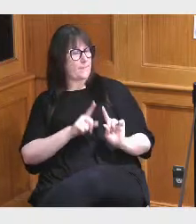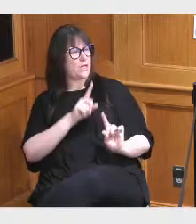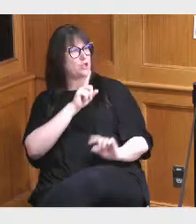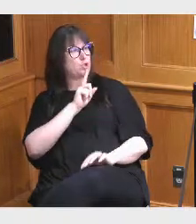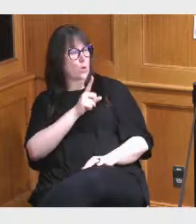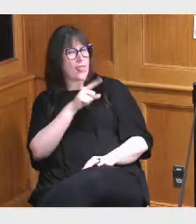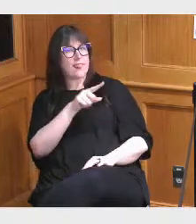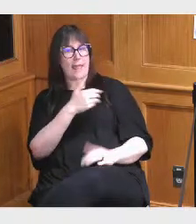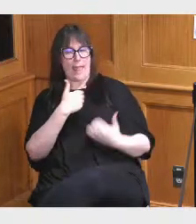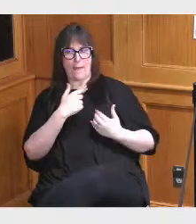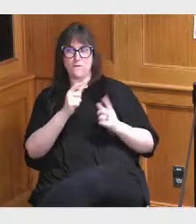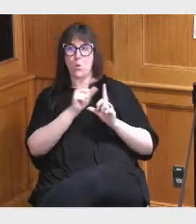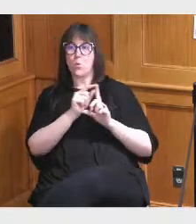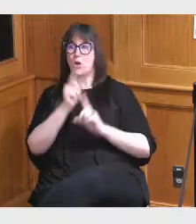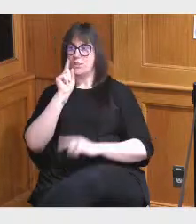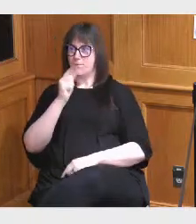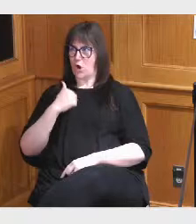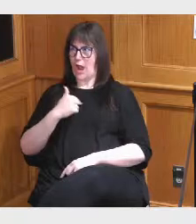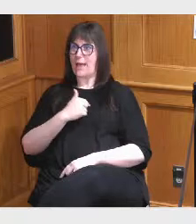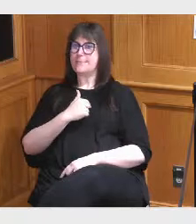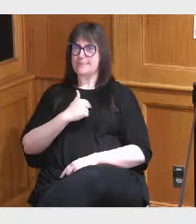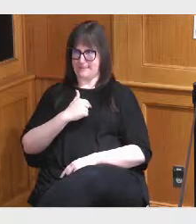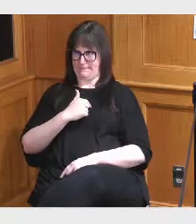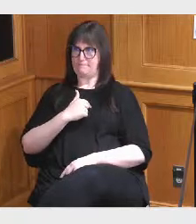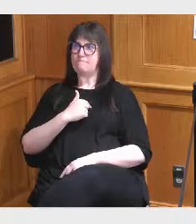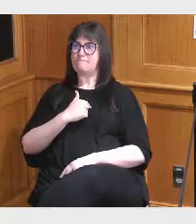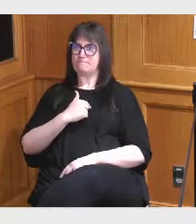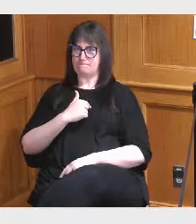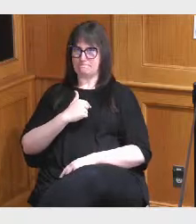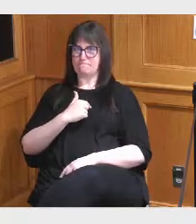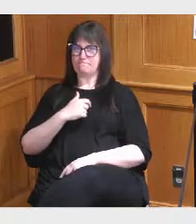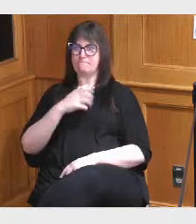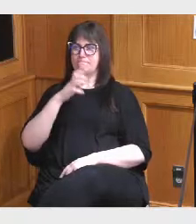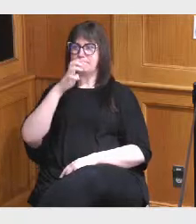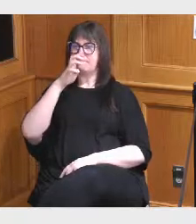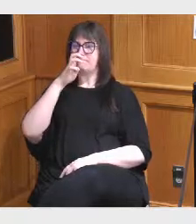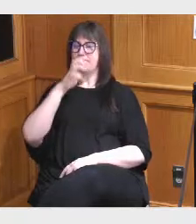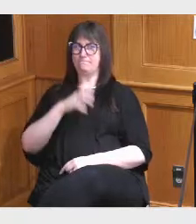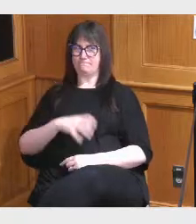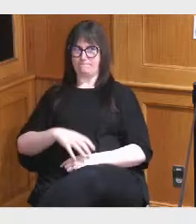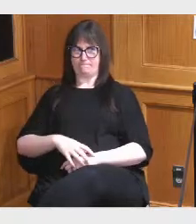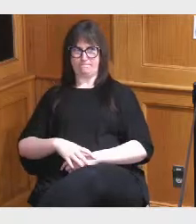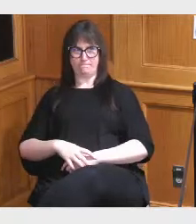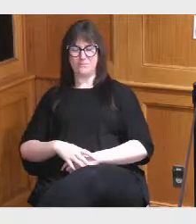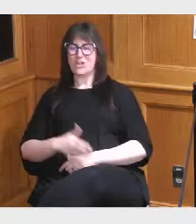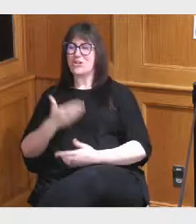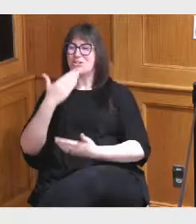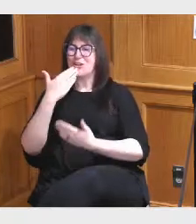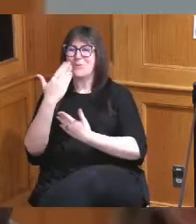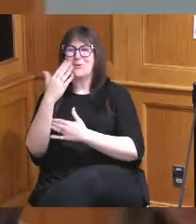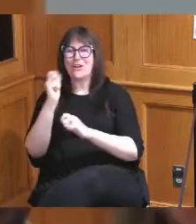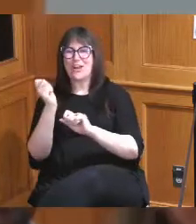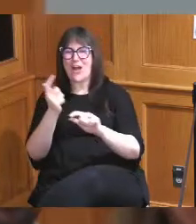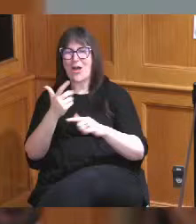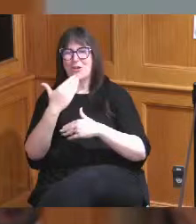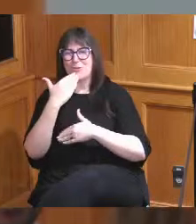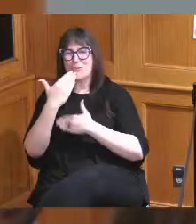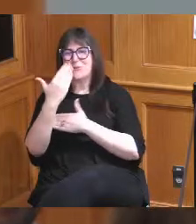us. I don't know what to think about that. Please introduce yourself. Well, good morning, everyone. Good